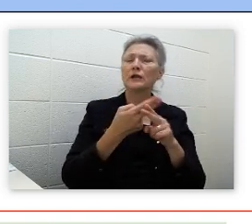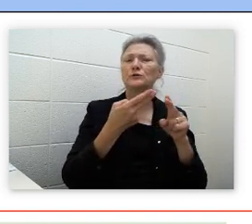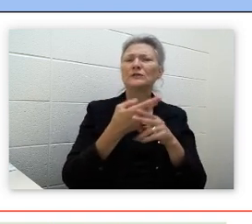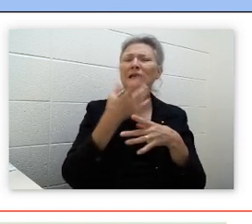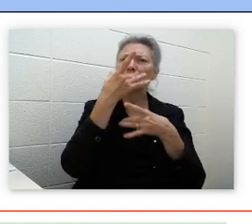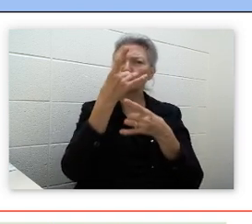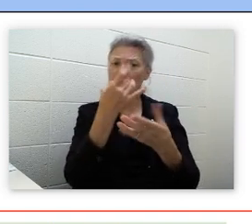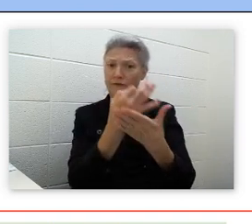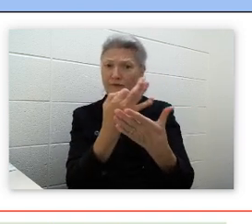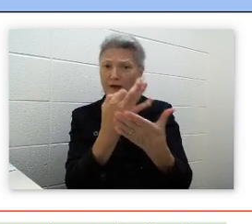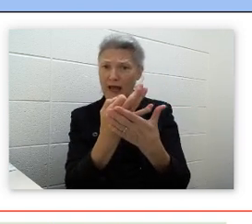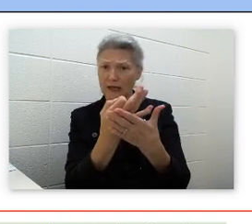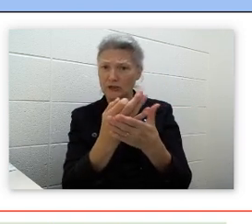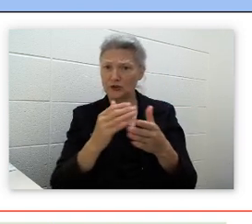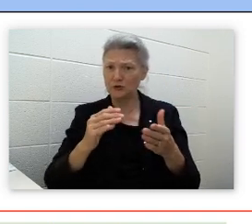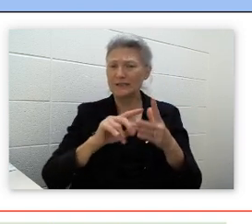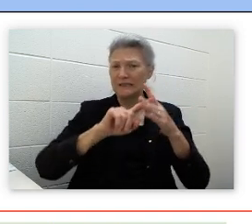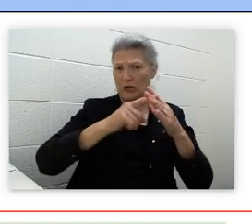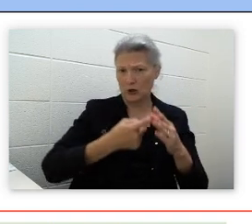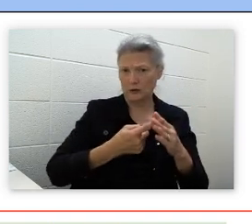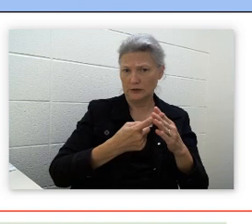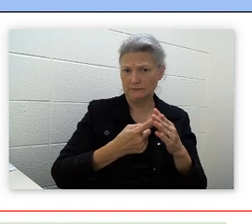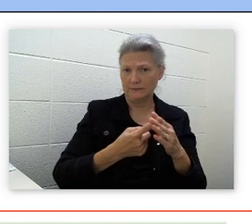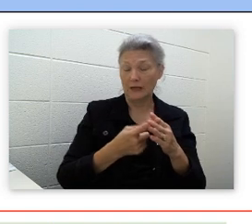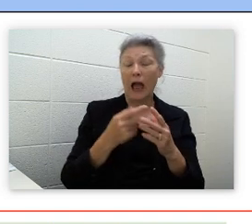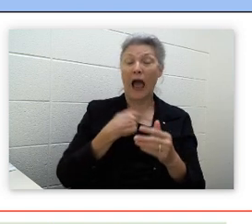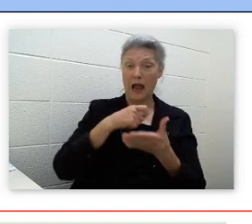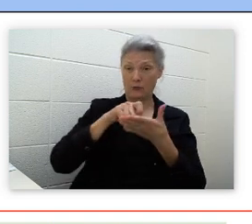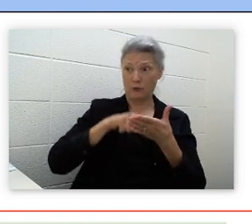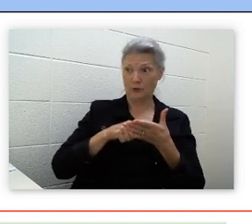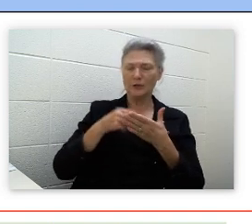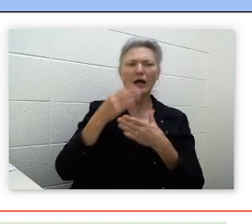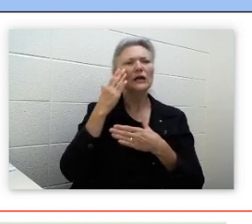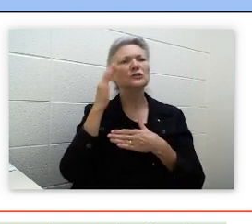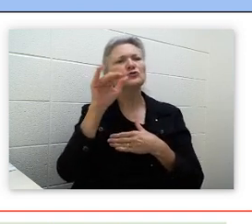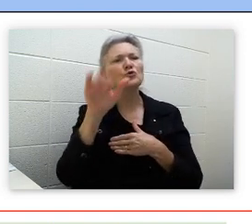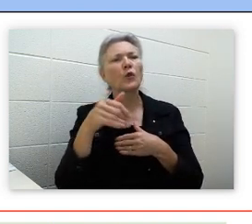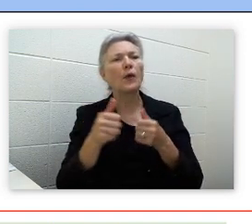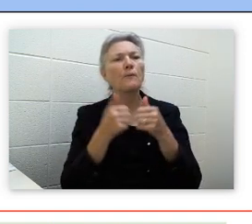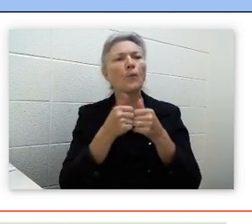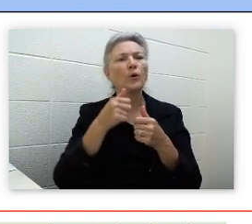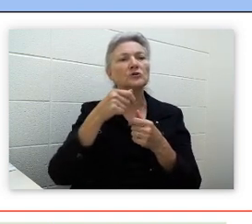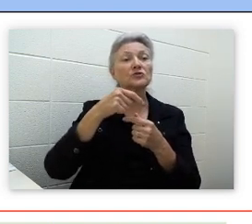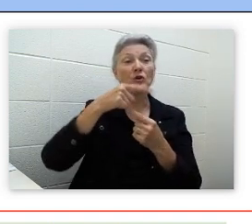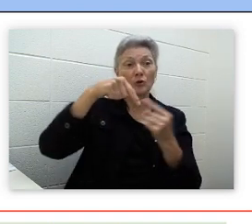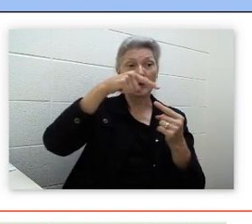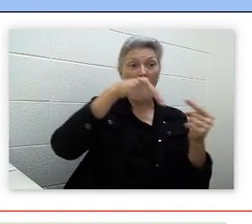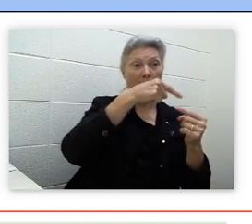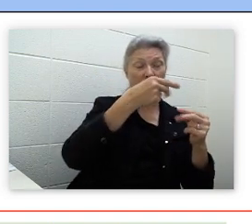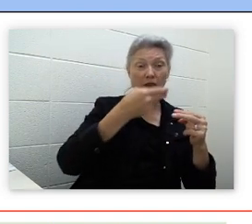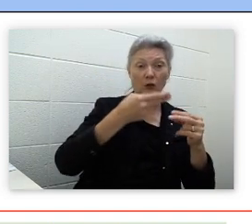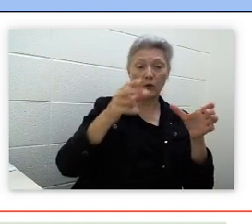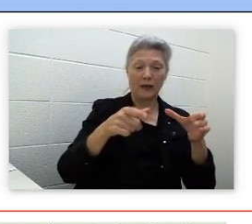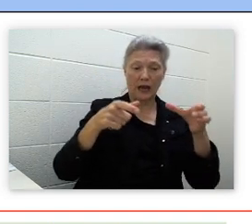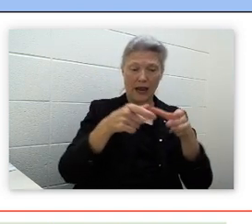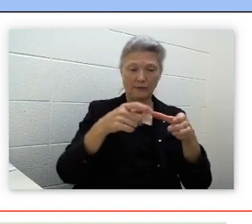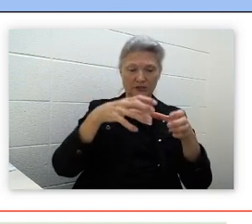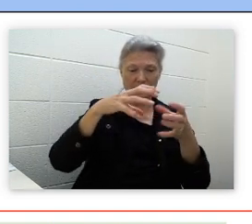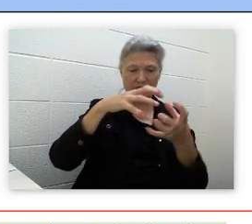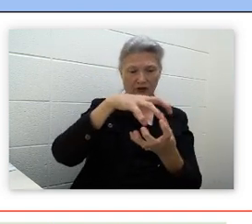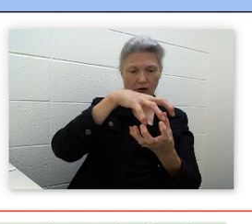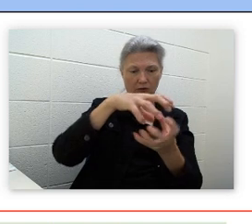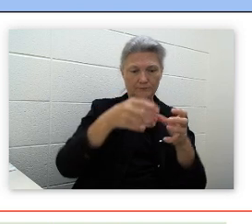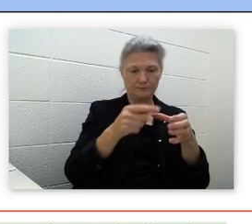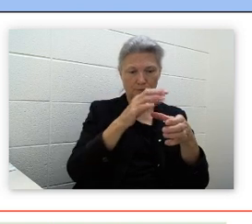side, you can see I wrote, did you know that most tornadoes in the northern hemisphere spin counterclockwise, while most tornadoes in the